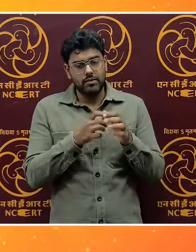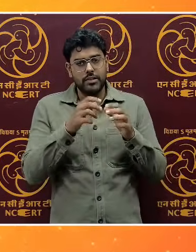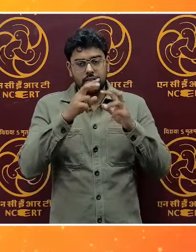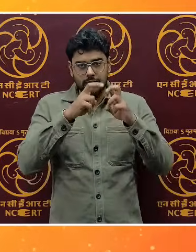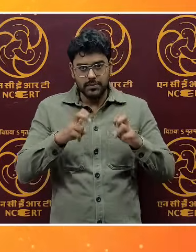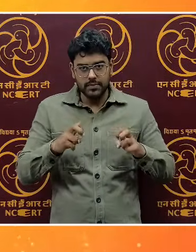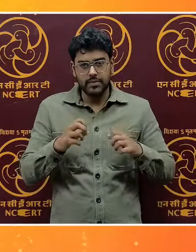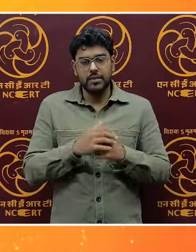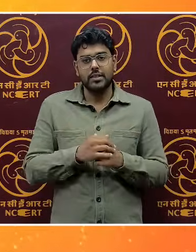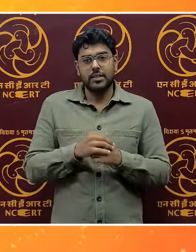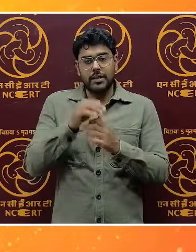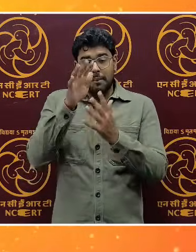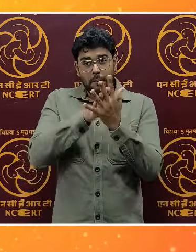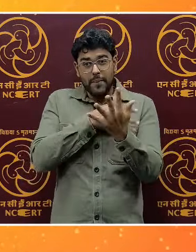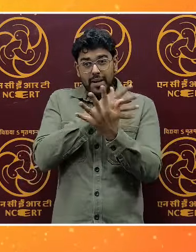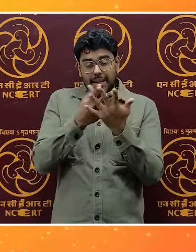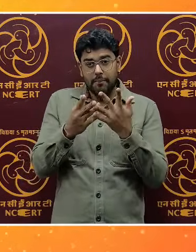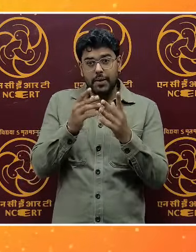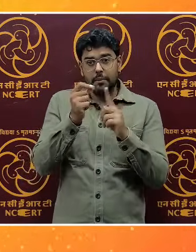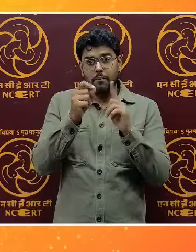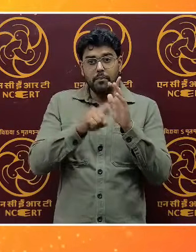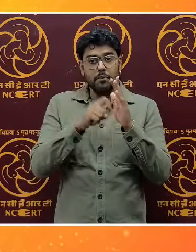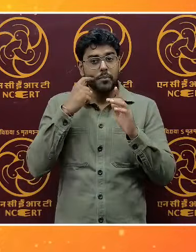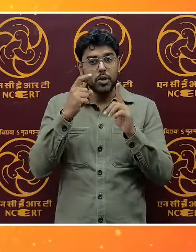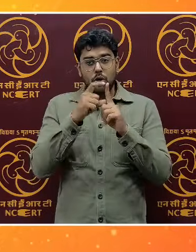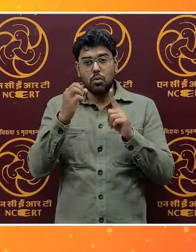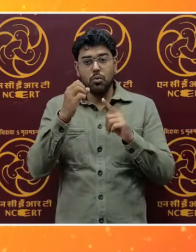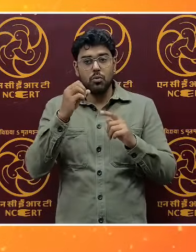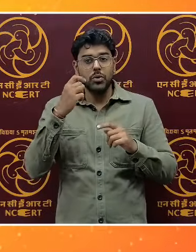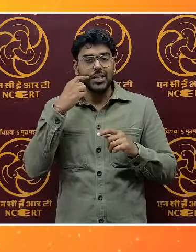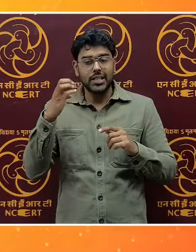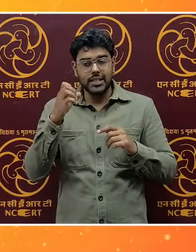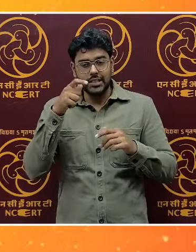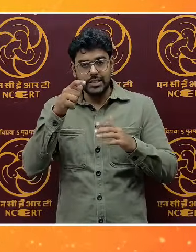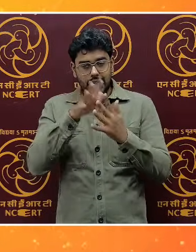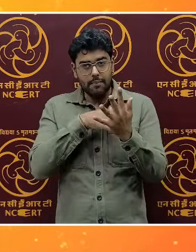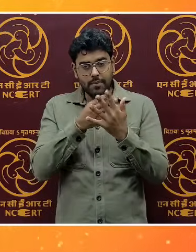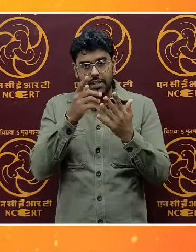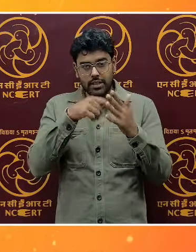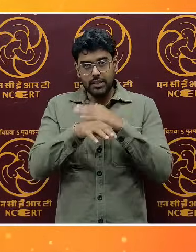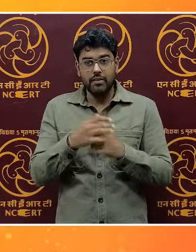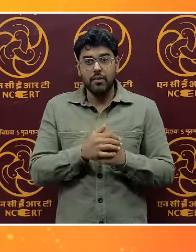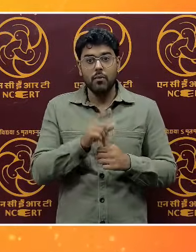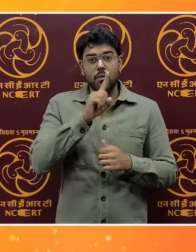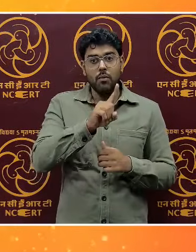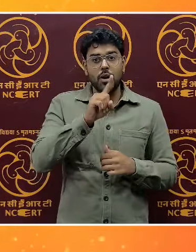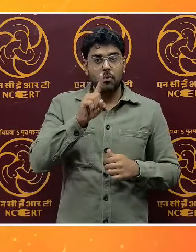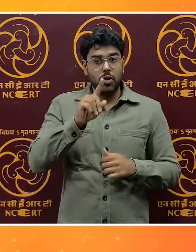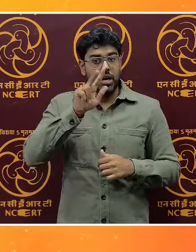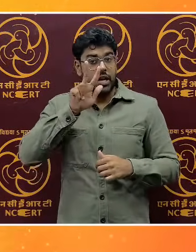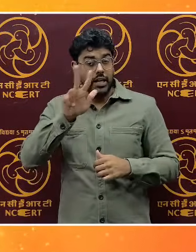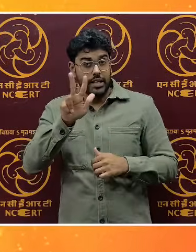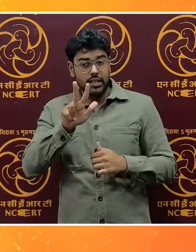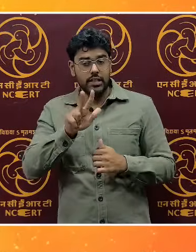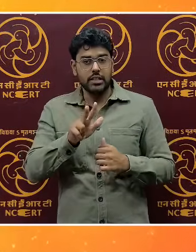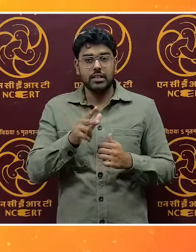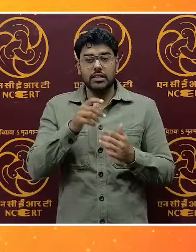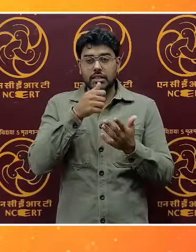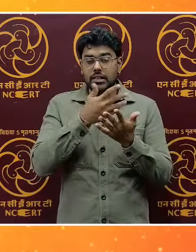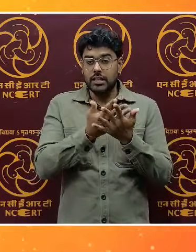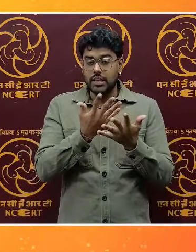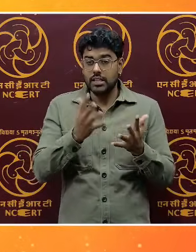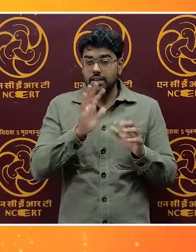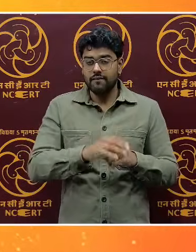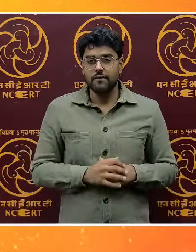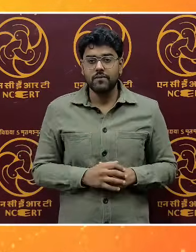our periodic table, because we have in our periodic table there are elements, 118 elements which are present. They